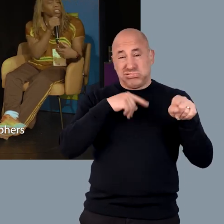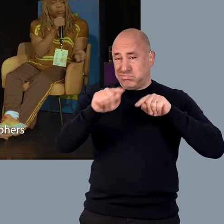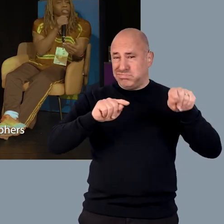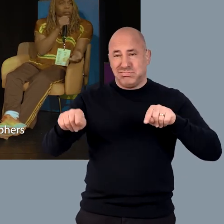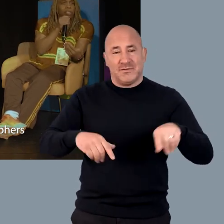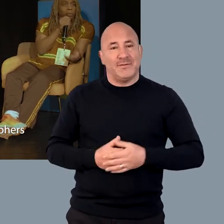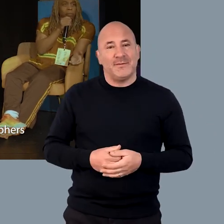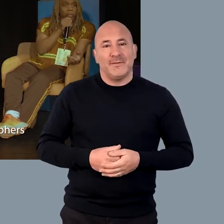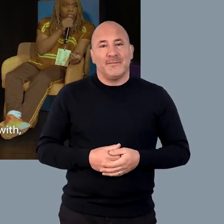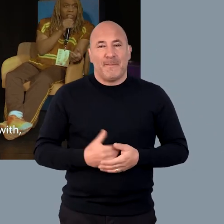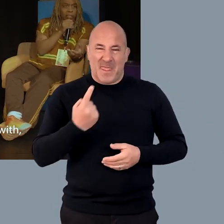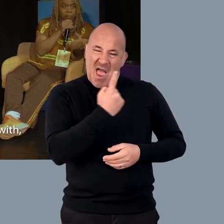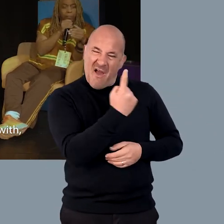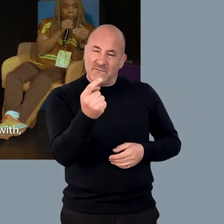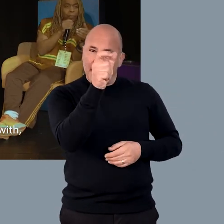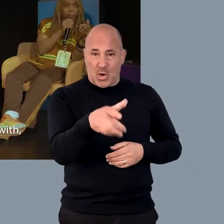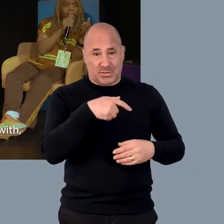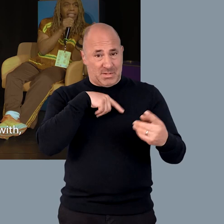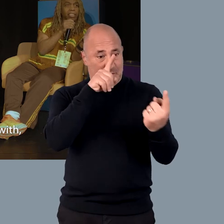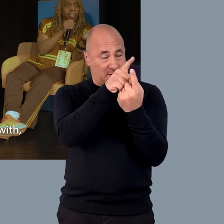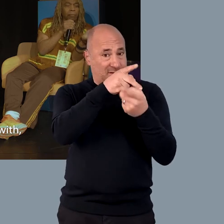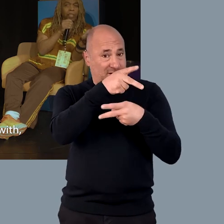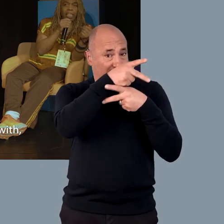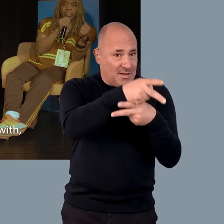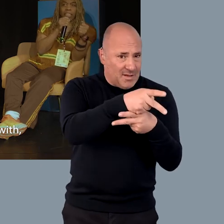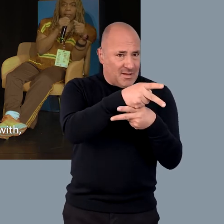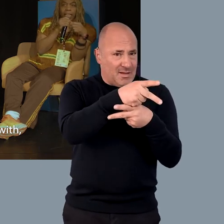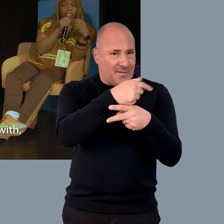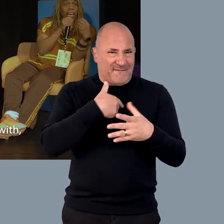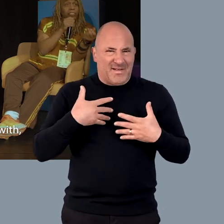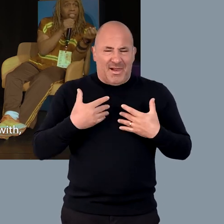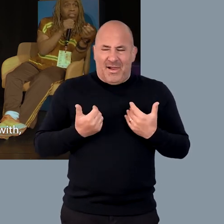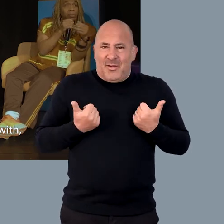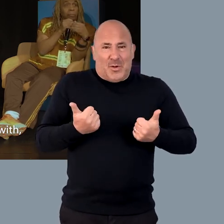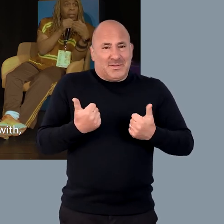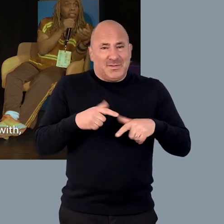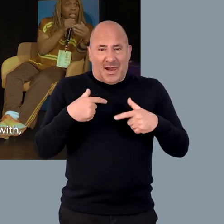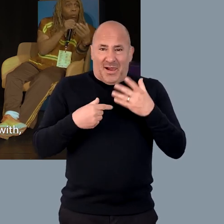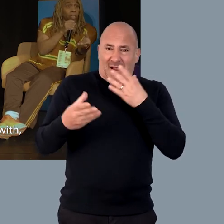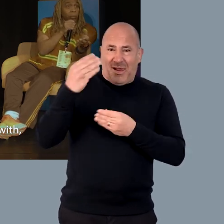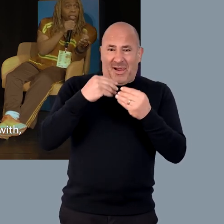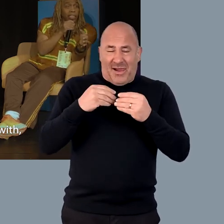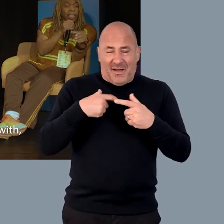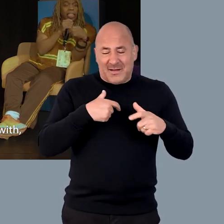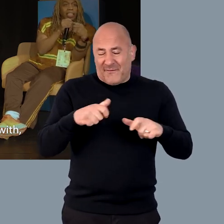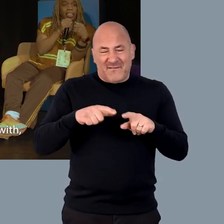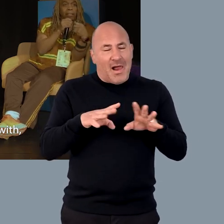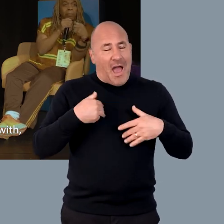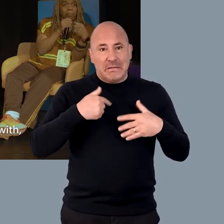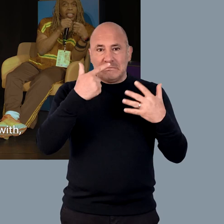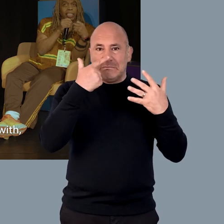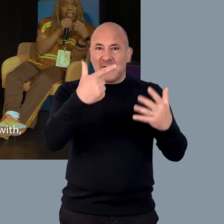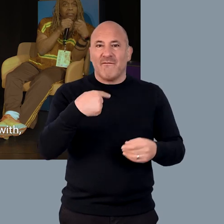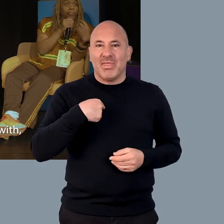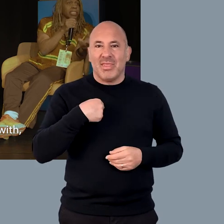and so on and so on and so on musicians. And, um, the, um, and every single person I work with, the,